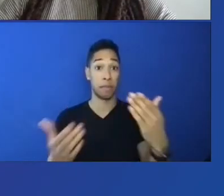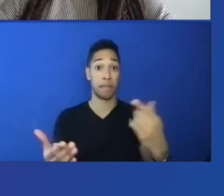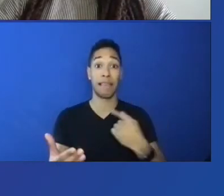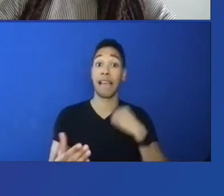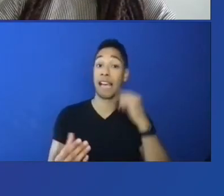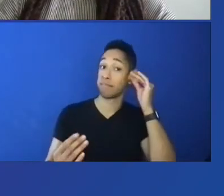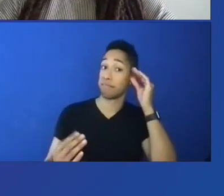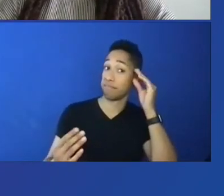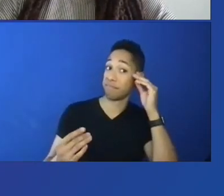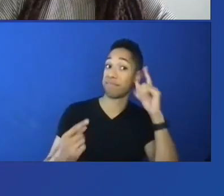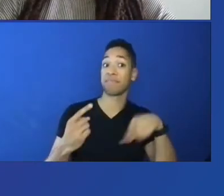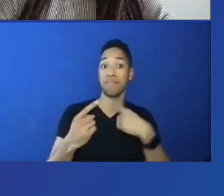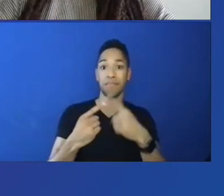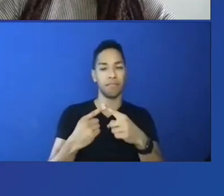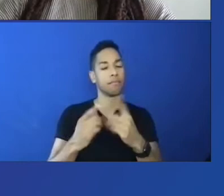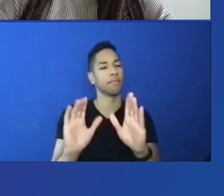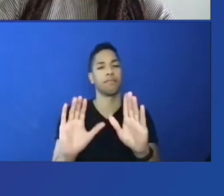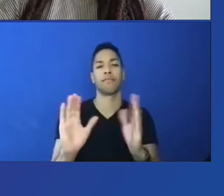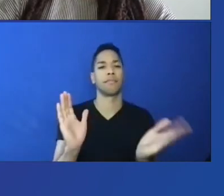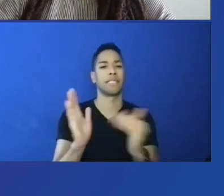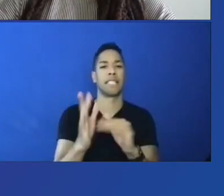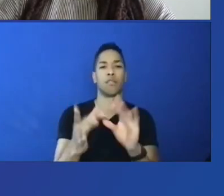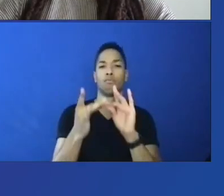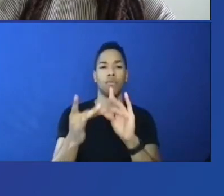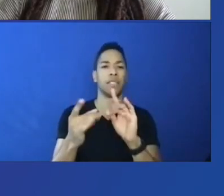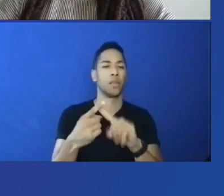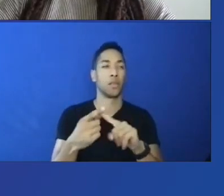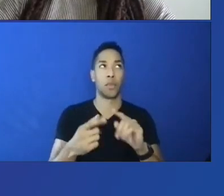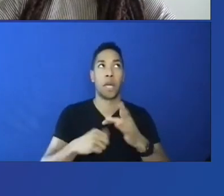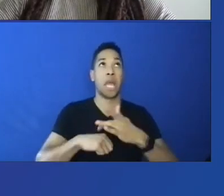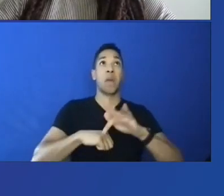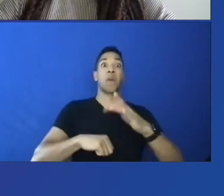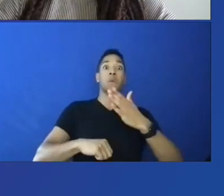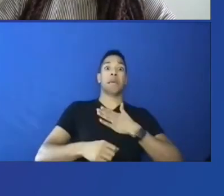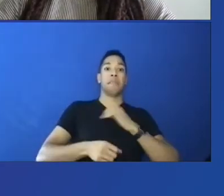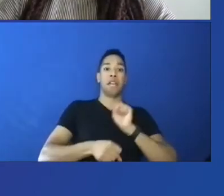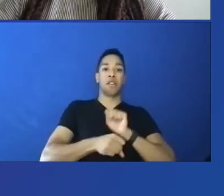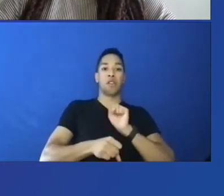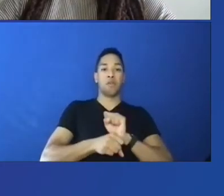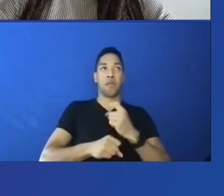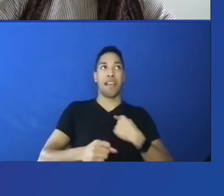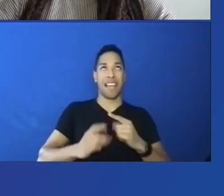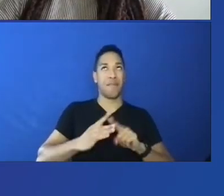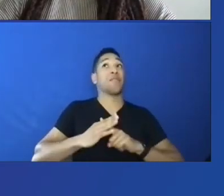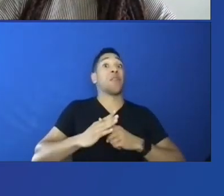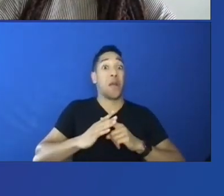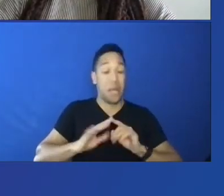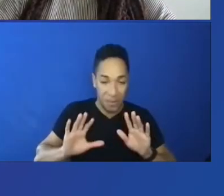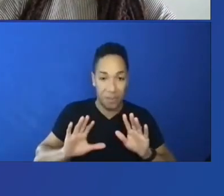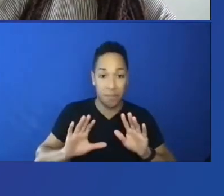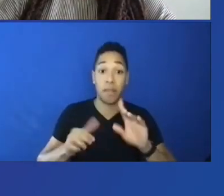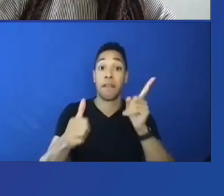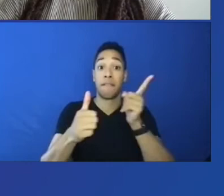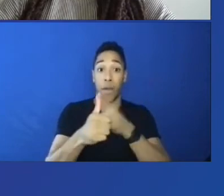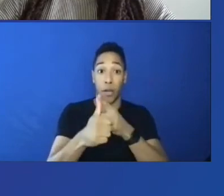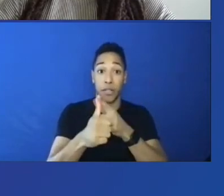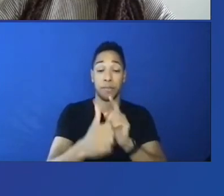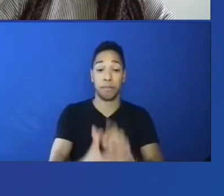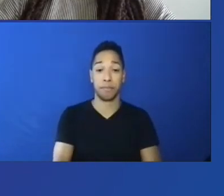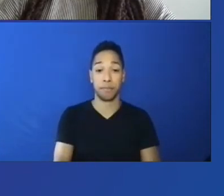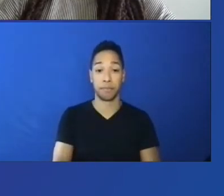about, and again, this is probably related to how early in my tenure I am. The first is